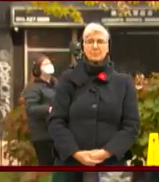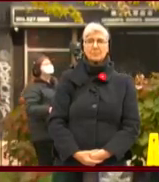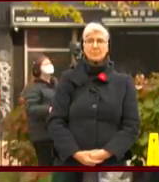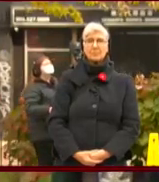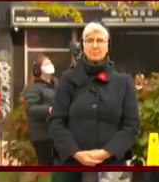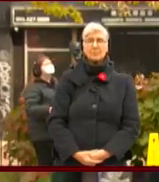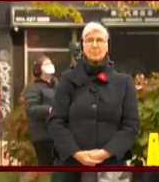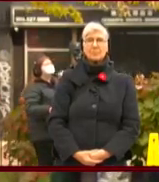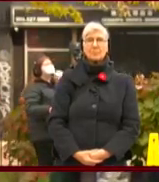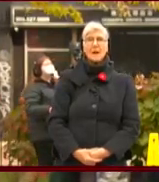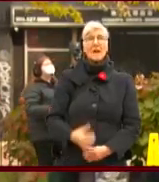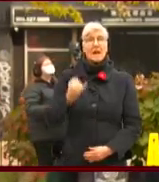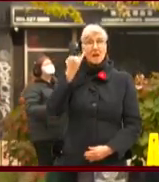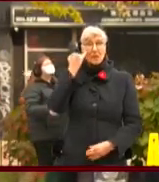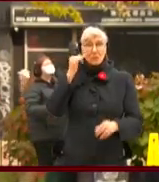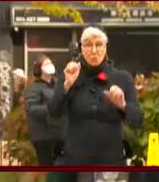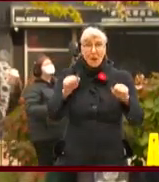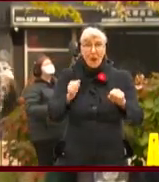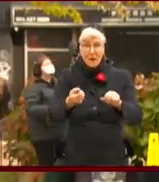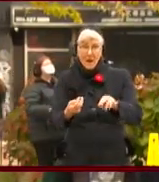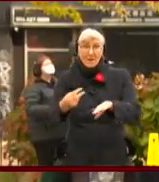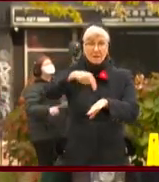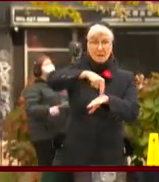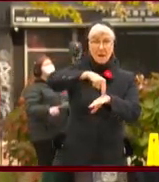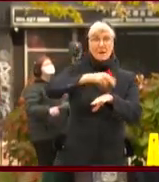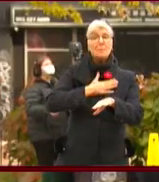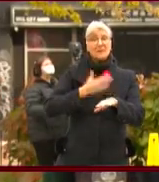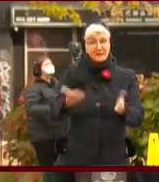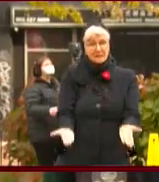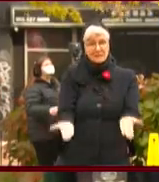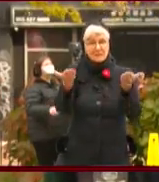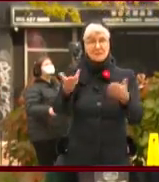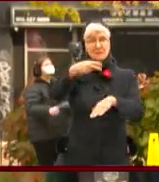Please stand as you are able for the act of remembrance.